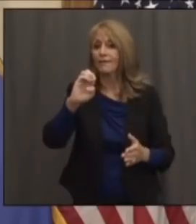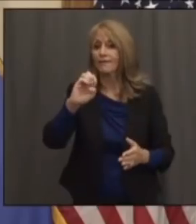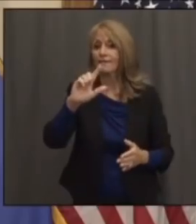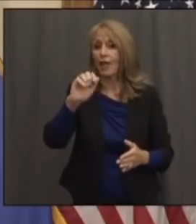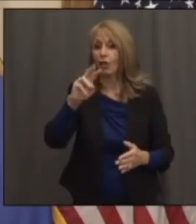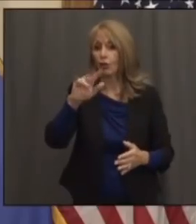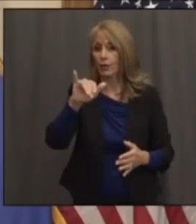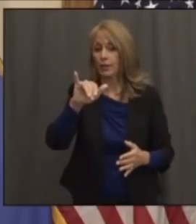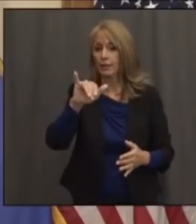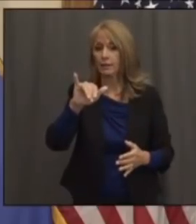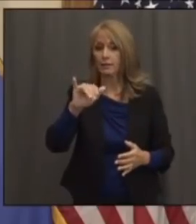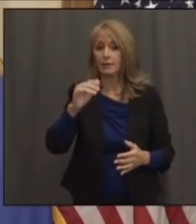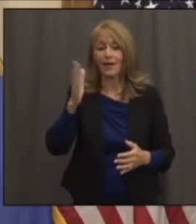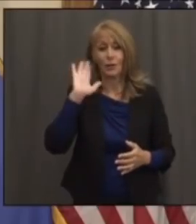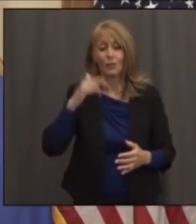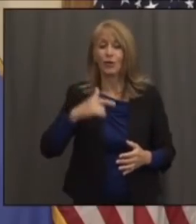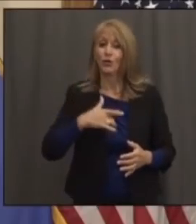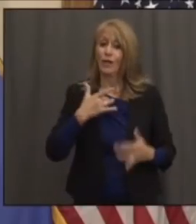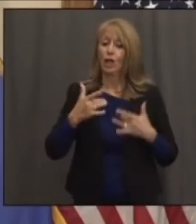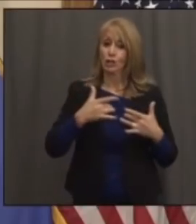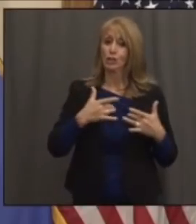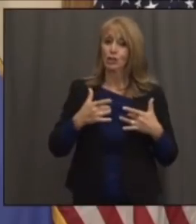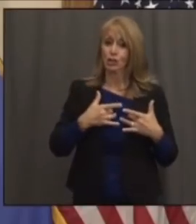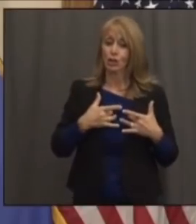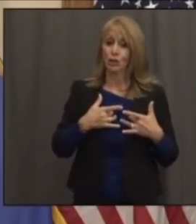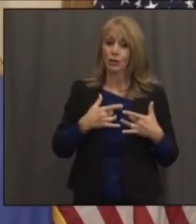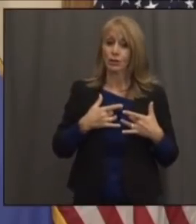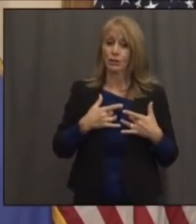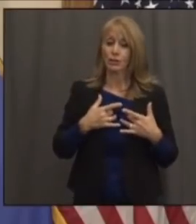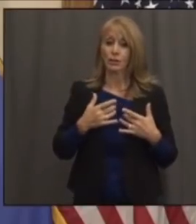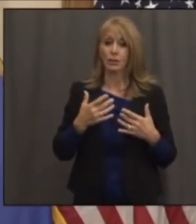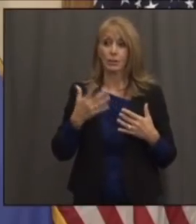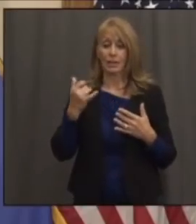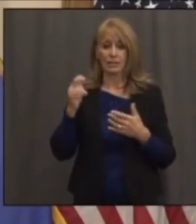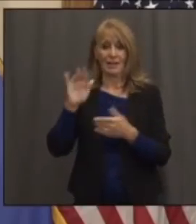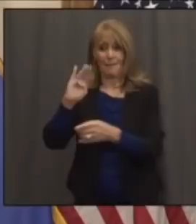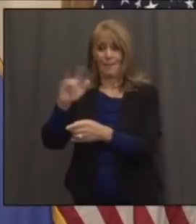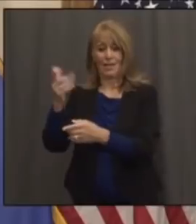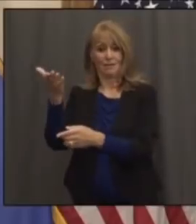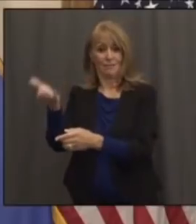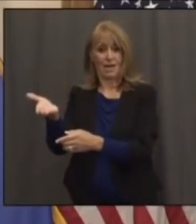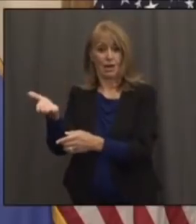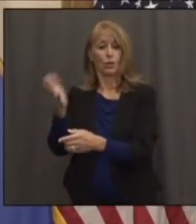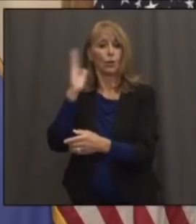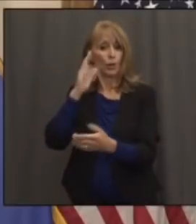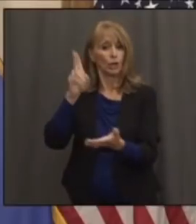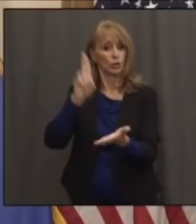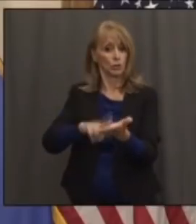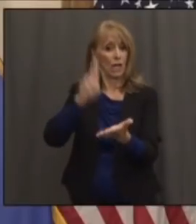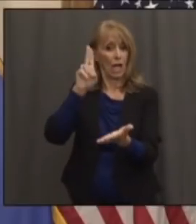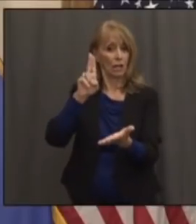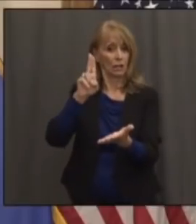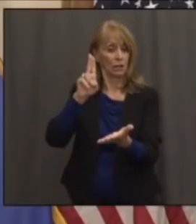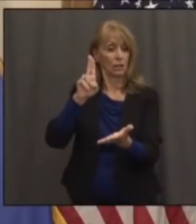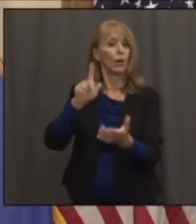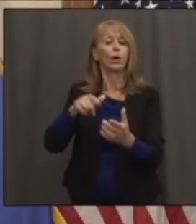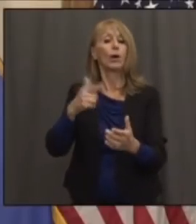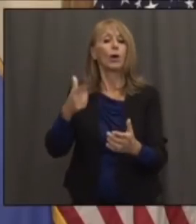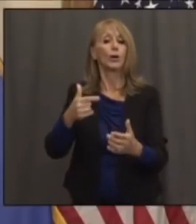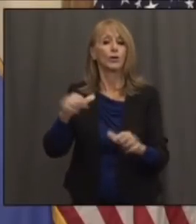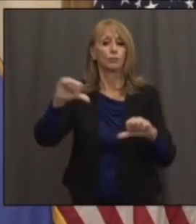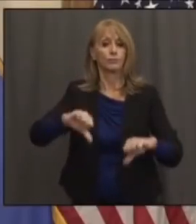know that's been a concern of yours. Given the version that's out there now, will you sign that version or would you